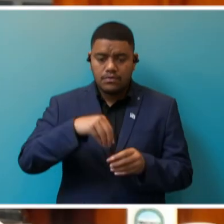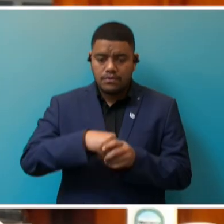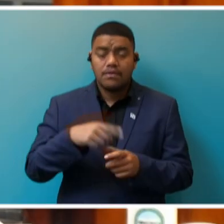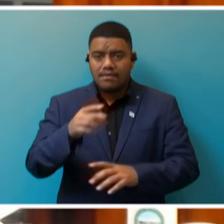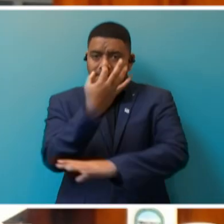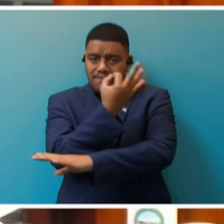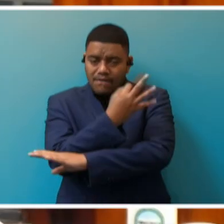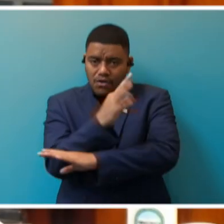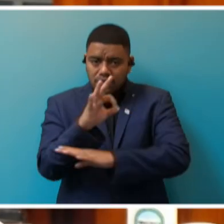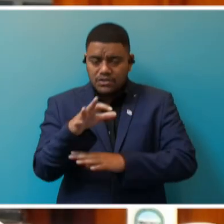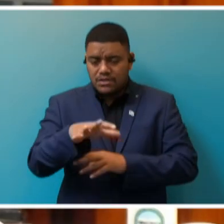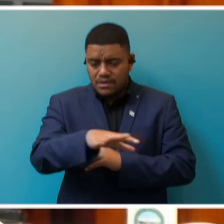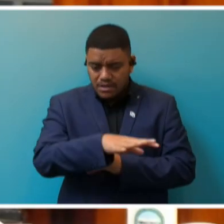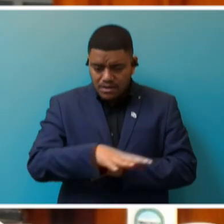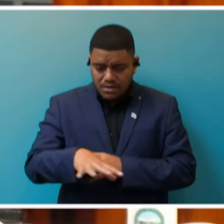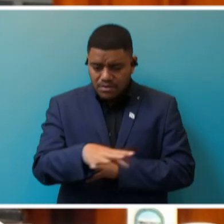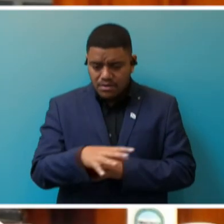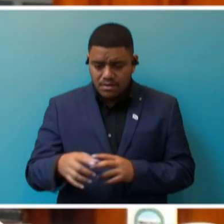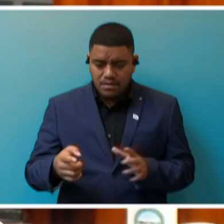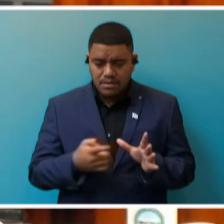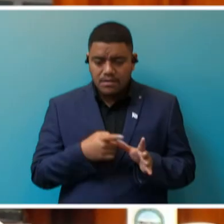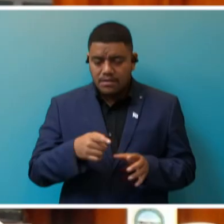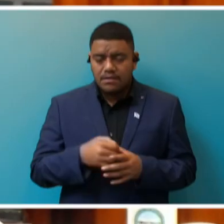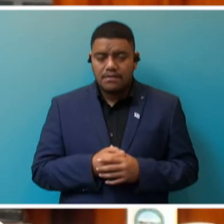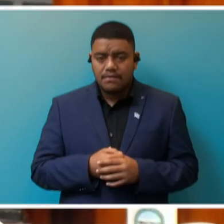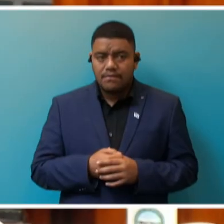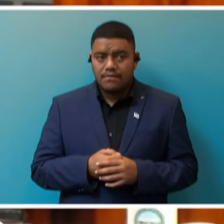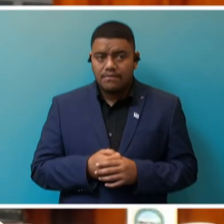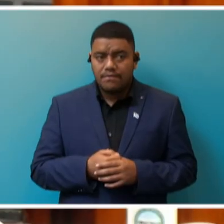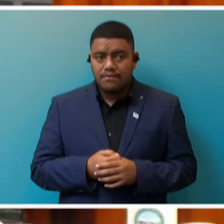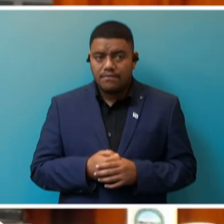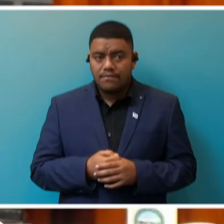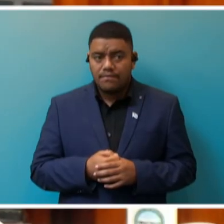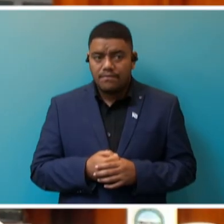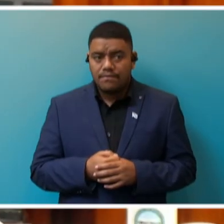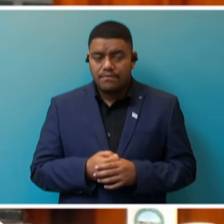area as well as a recreational reserve.